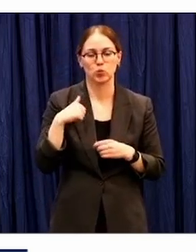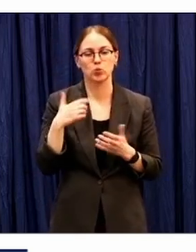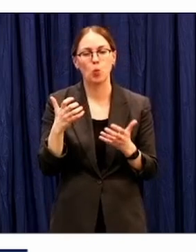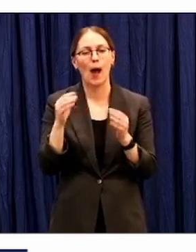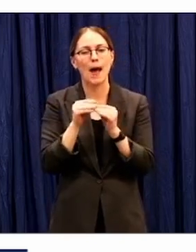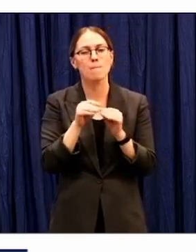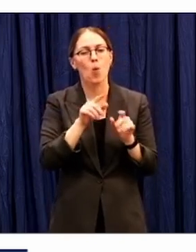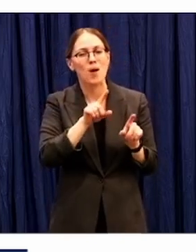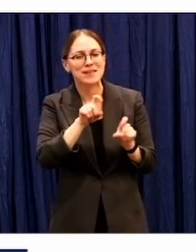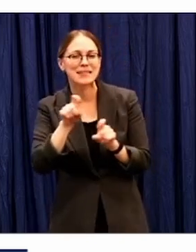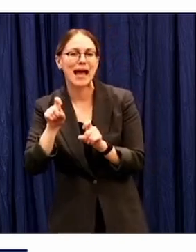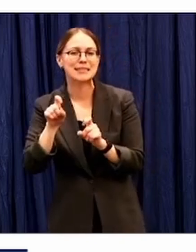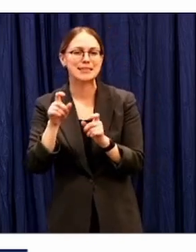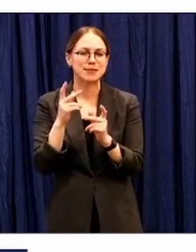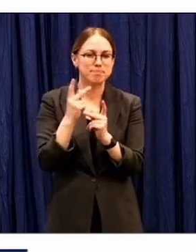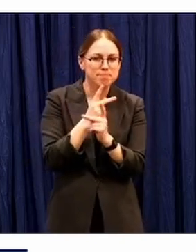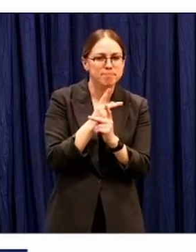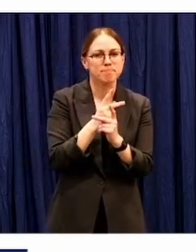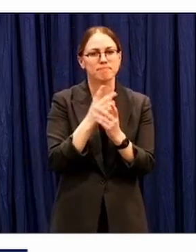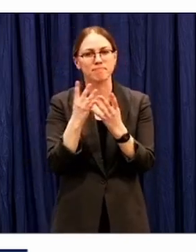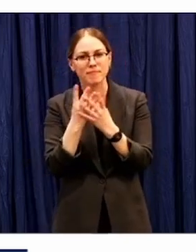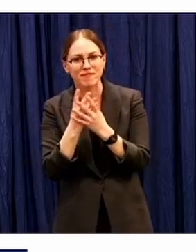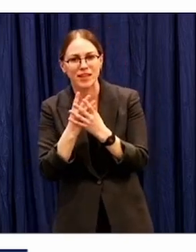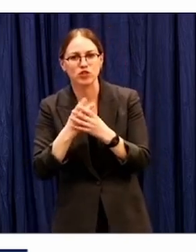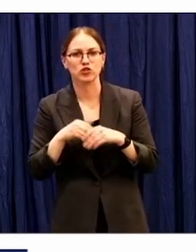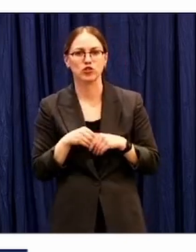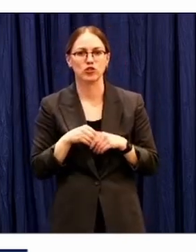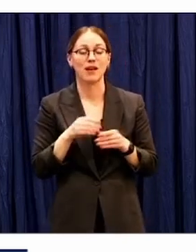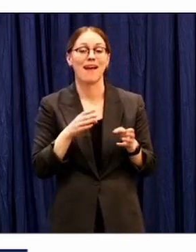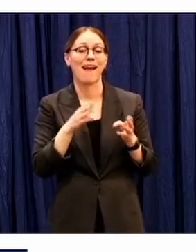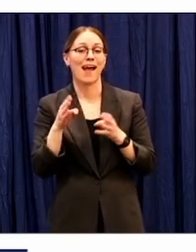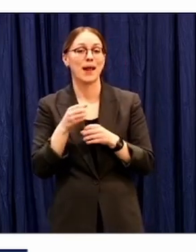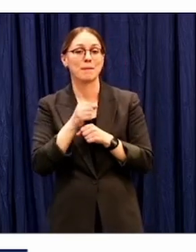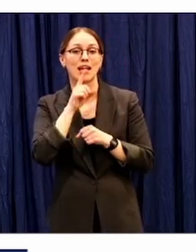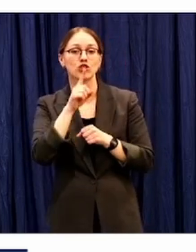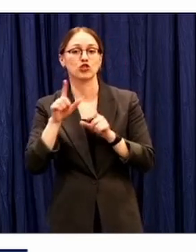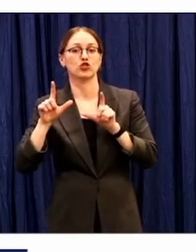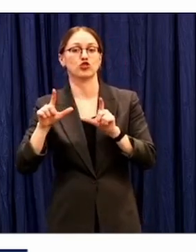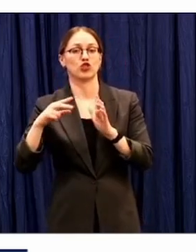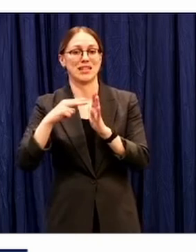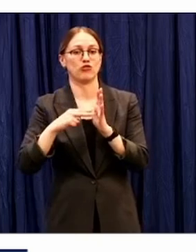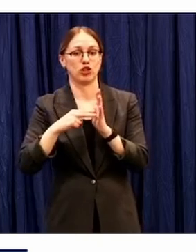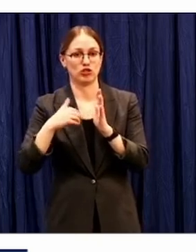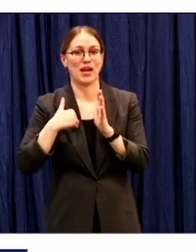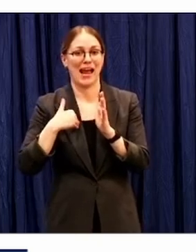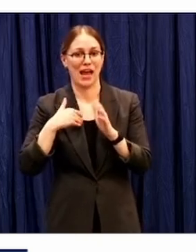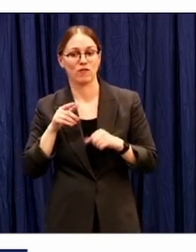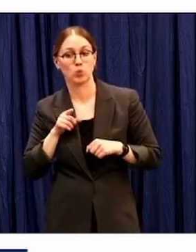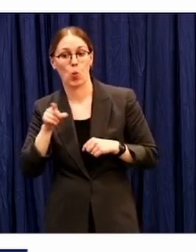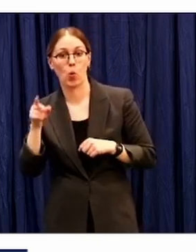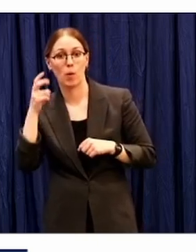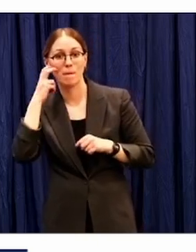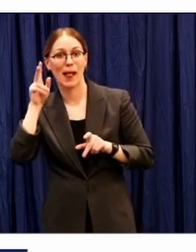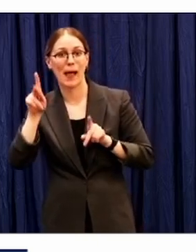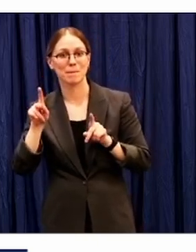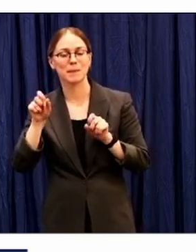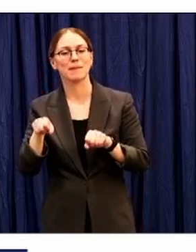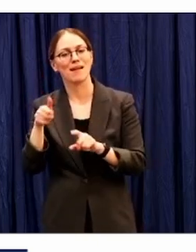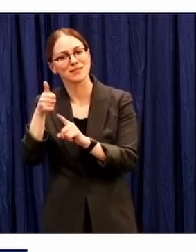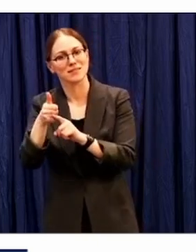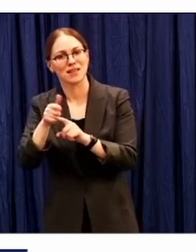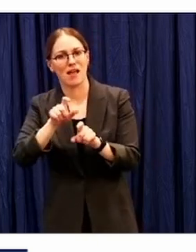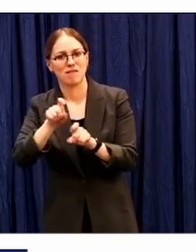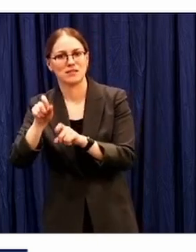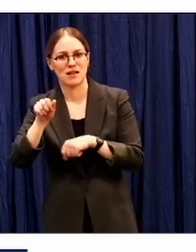testing tools and making sure that there are screen readers in all the different development shops so that they can do their own testing before it comes to my team for